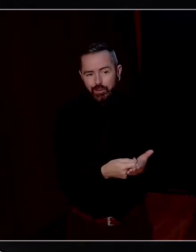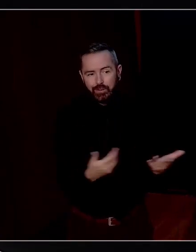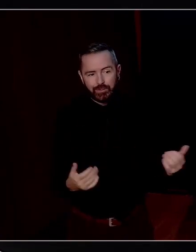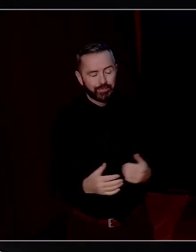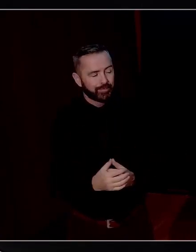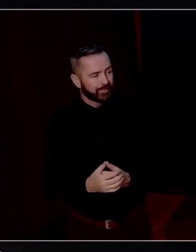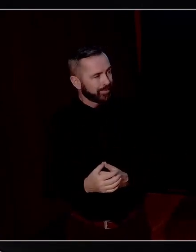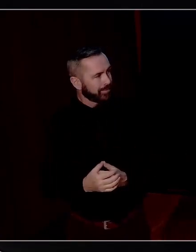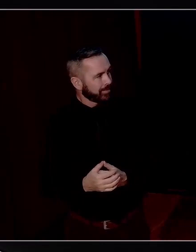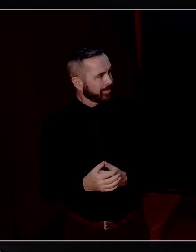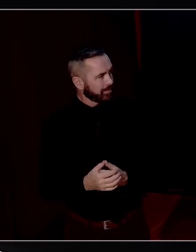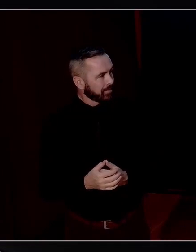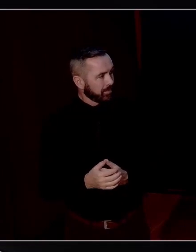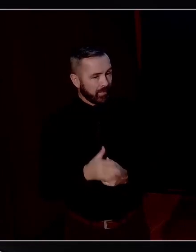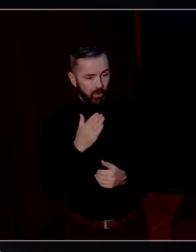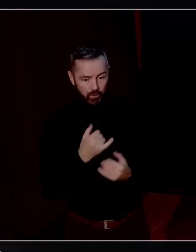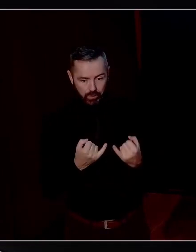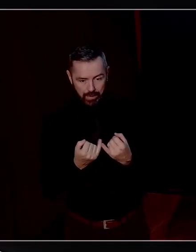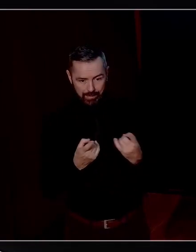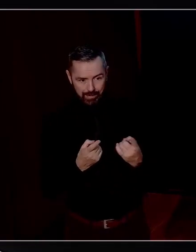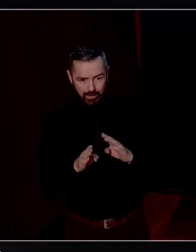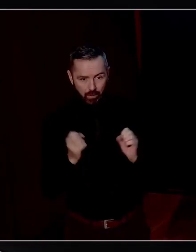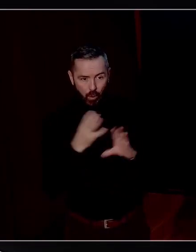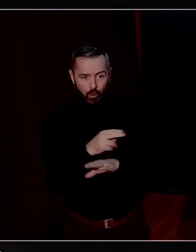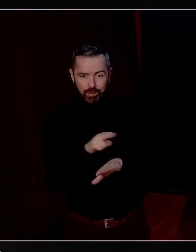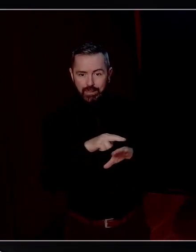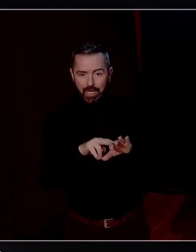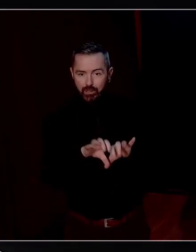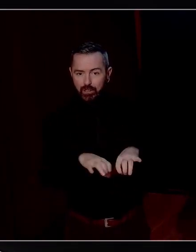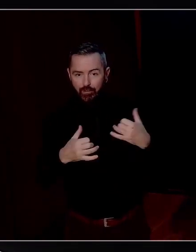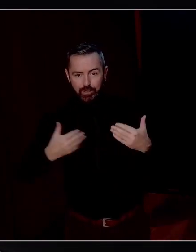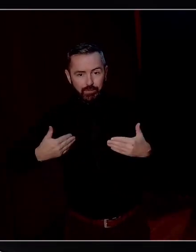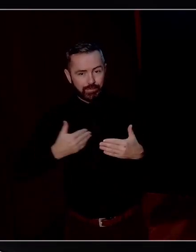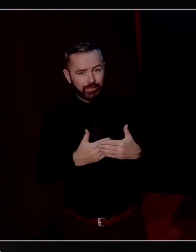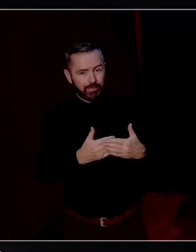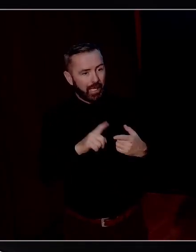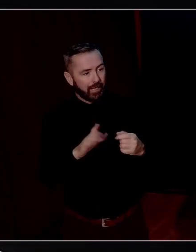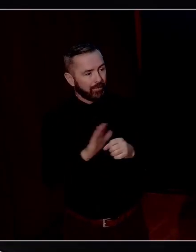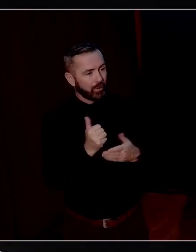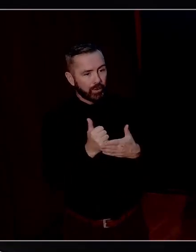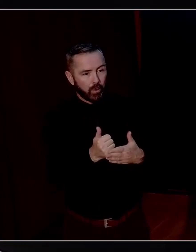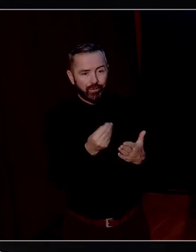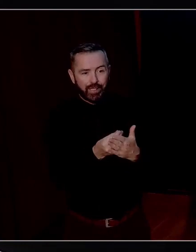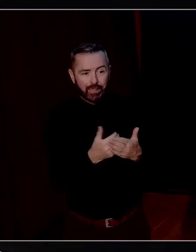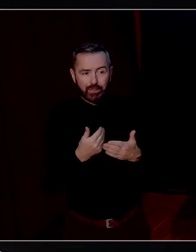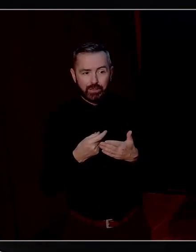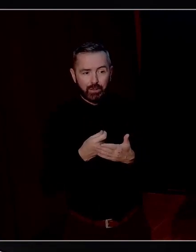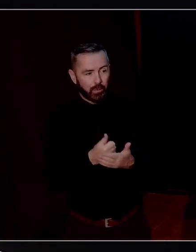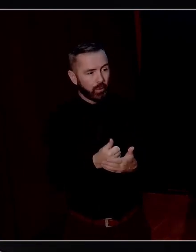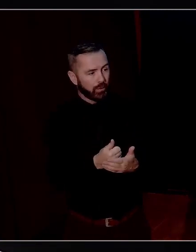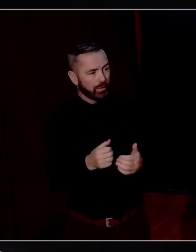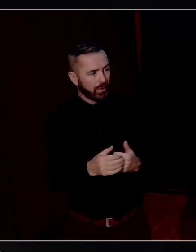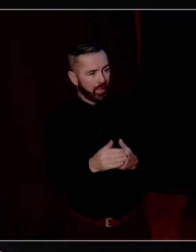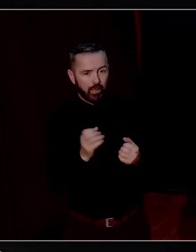whatsoever. And just as it has been with all of the national conferences, and also in its support, financial support, of so